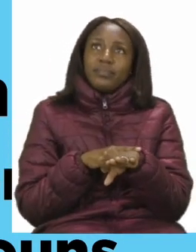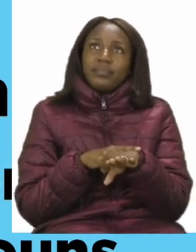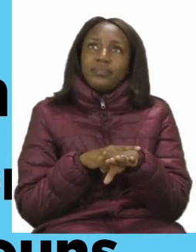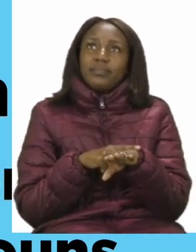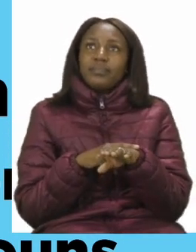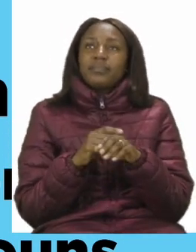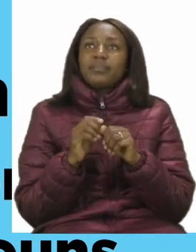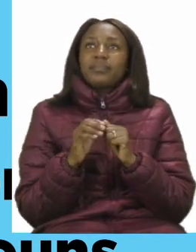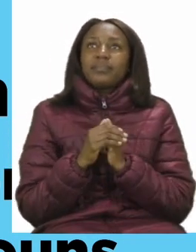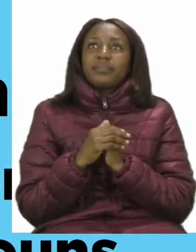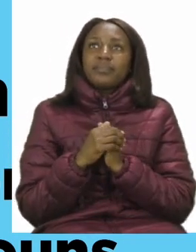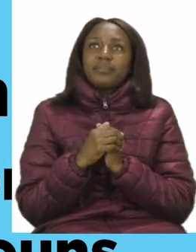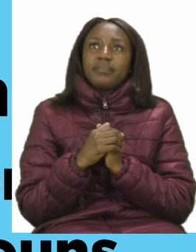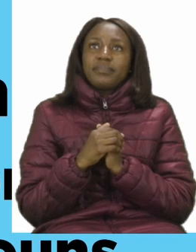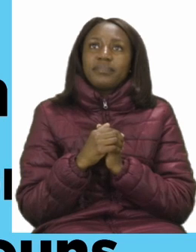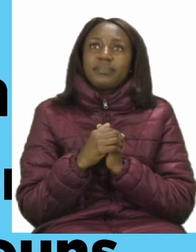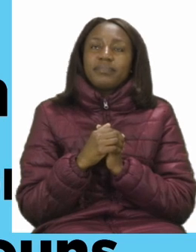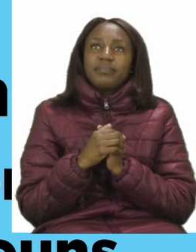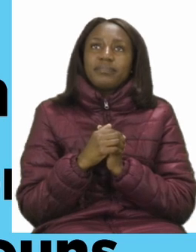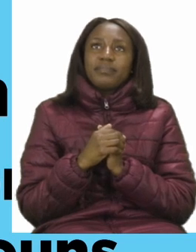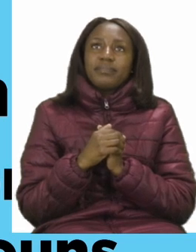and time.